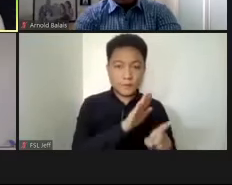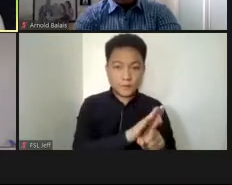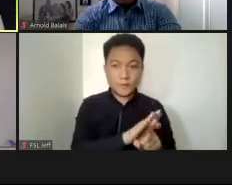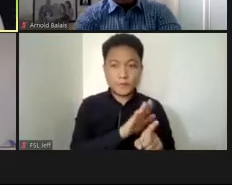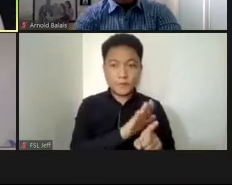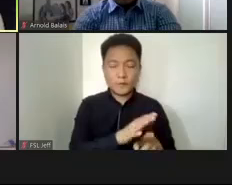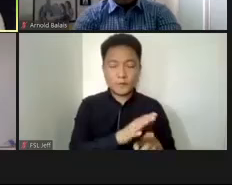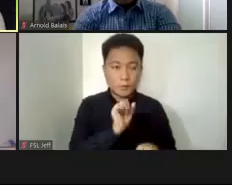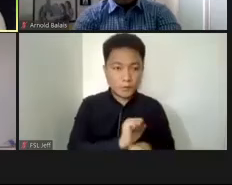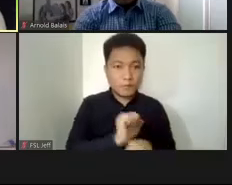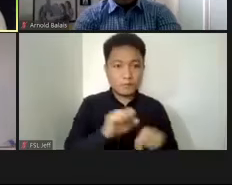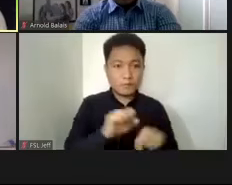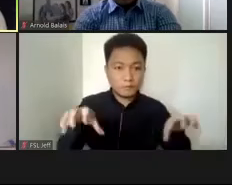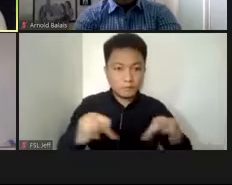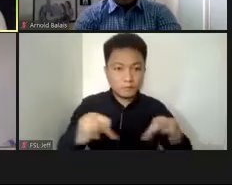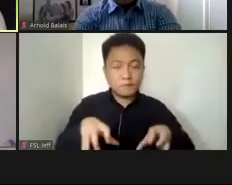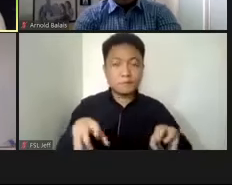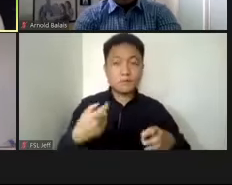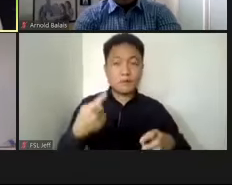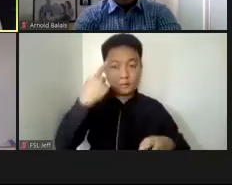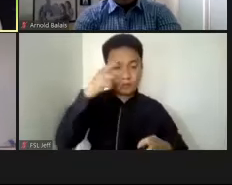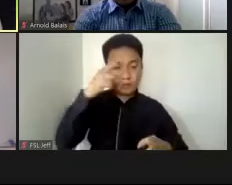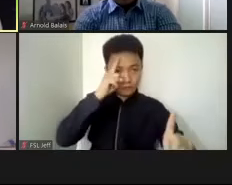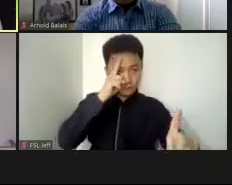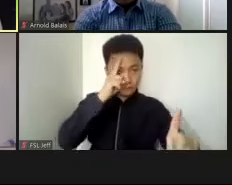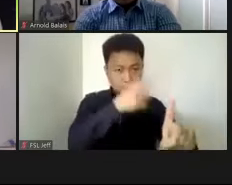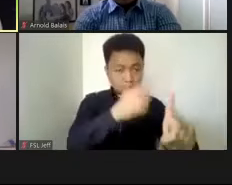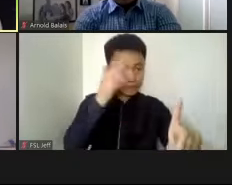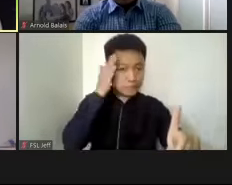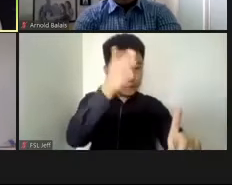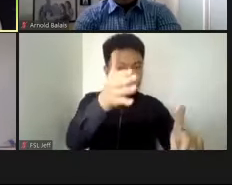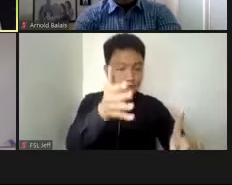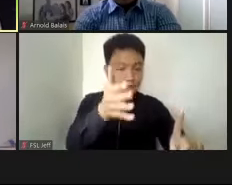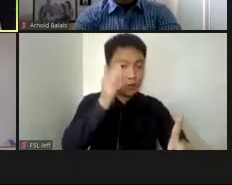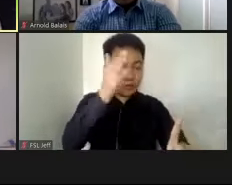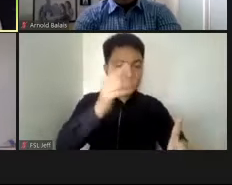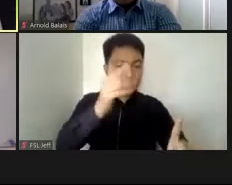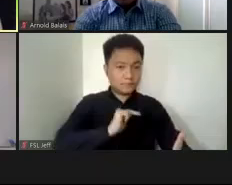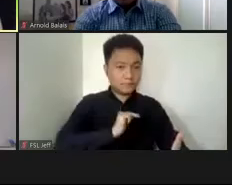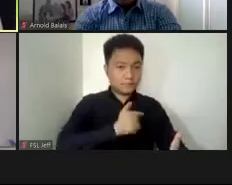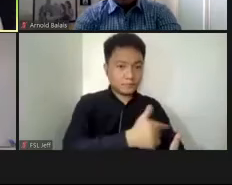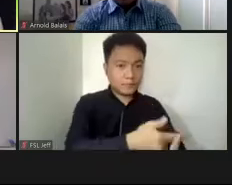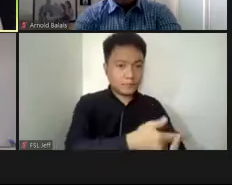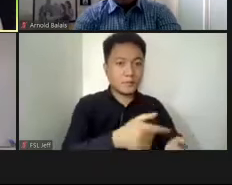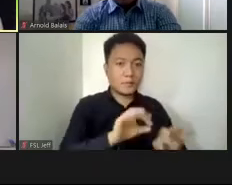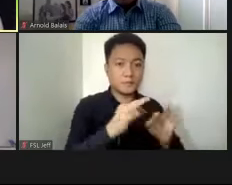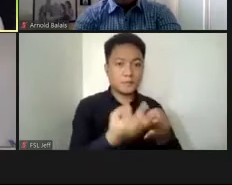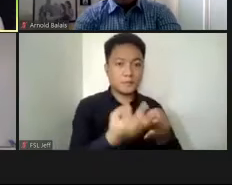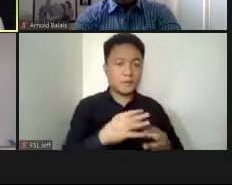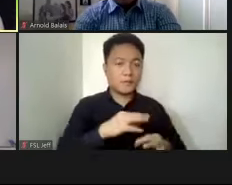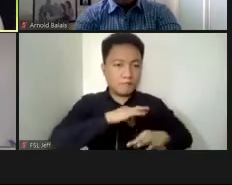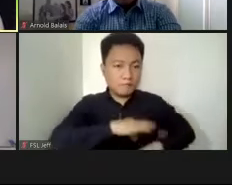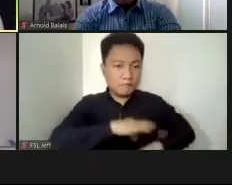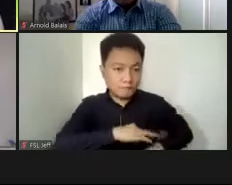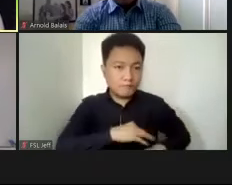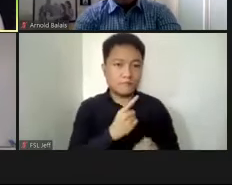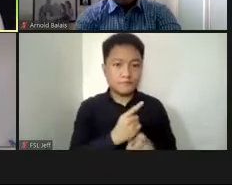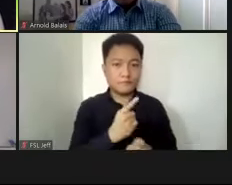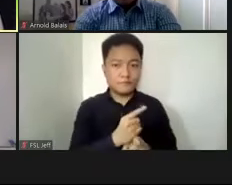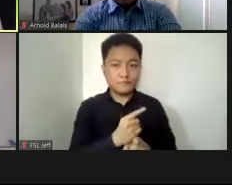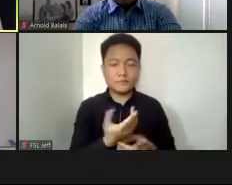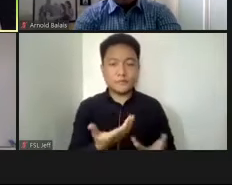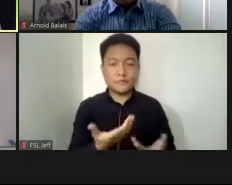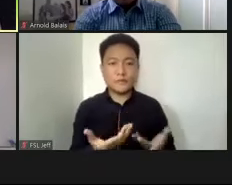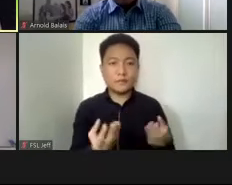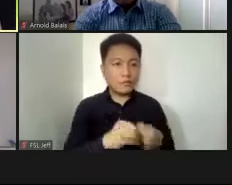away from someone else who needs it more. So if you love your country more than you love your family, and you make your